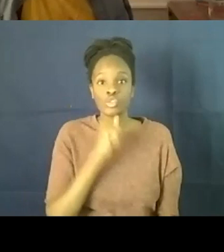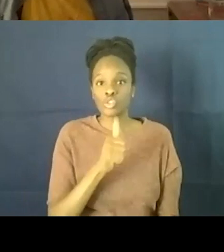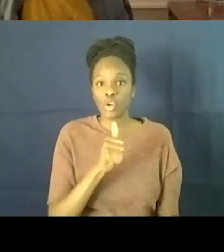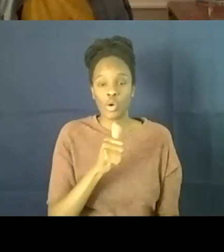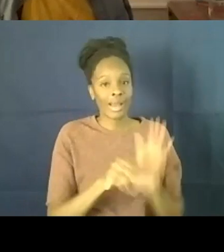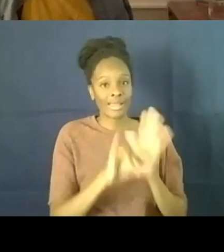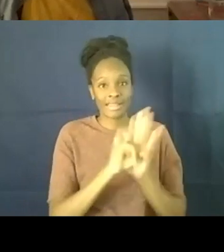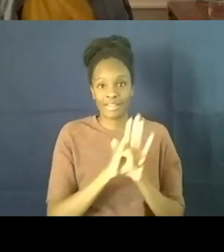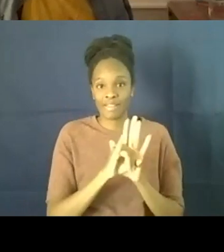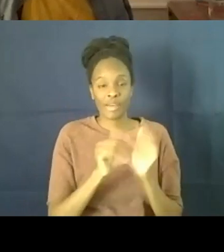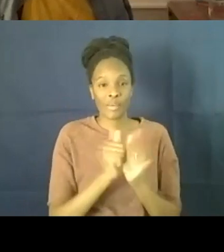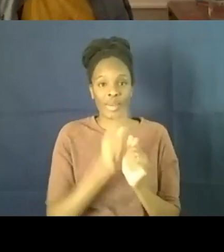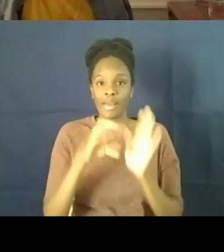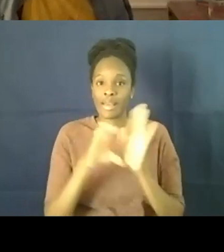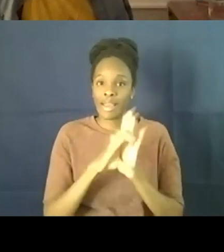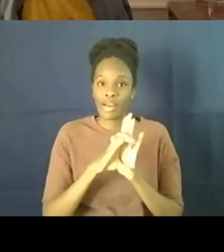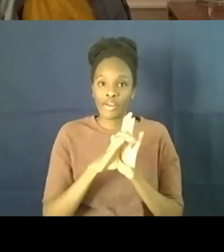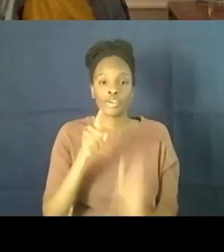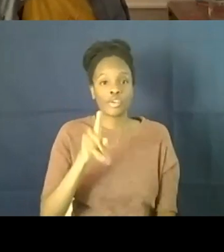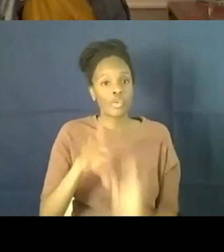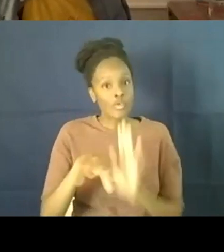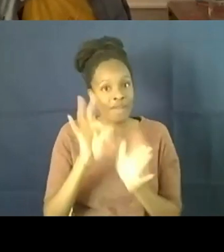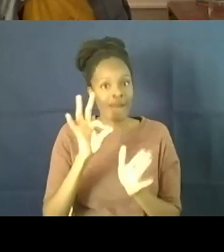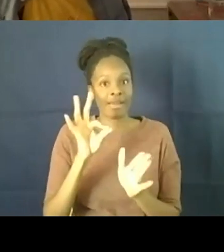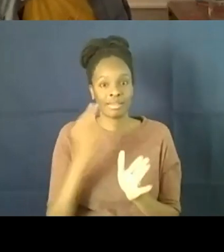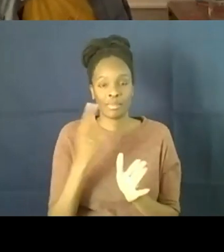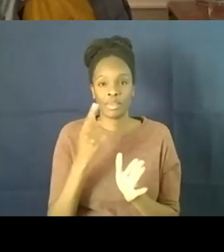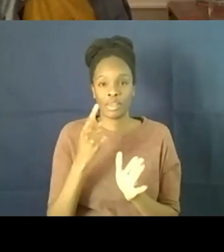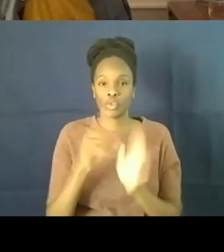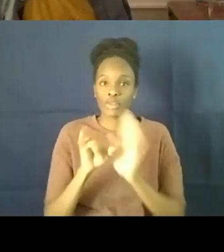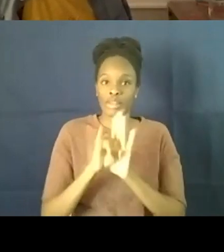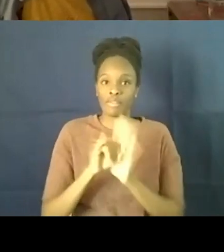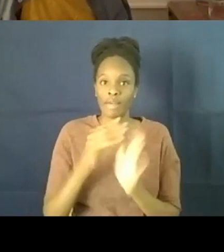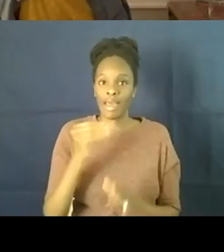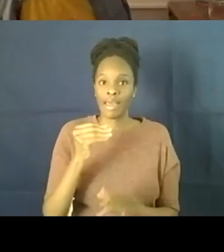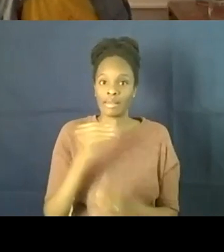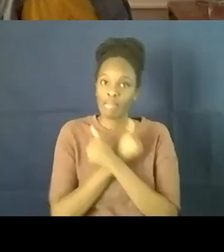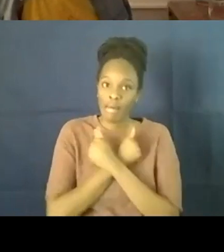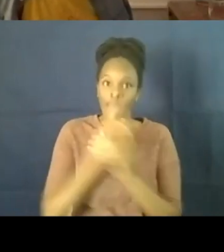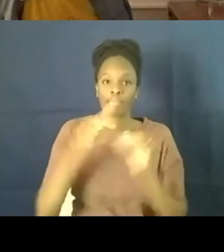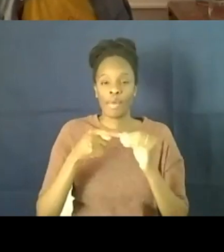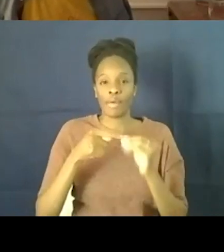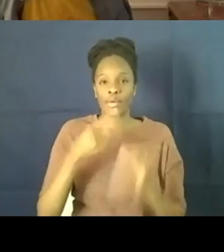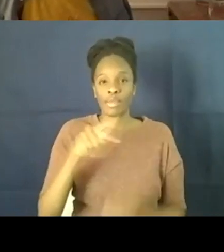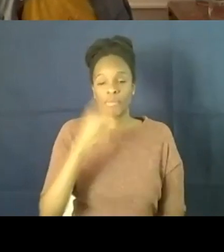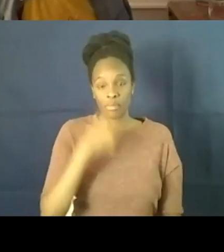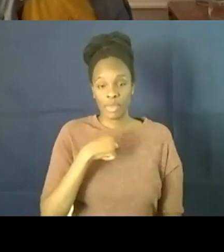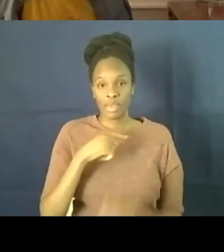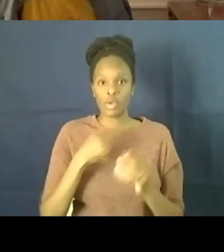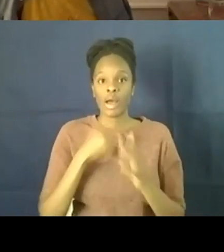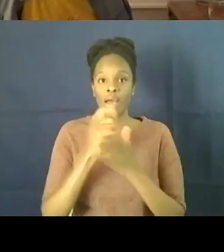love about them. You find something to identify with them. Mm-hmm. Like for me, I mean, for Lionel, so I wrote the